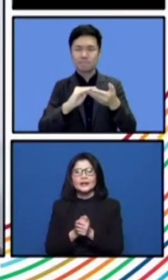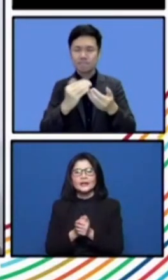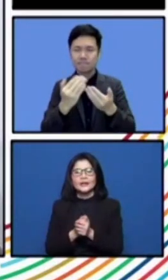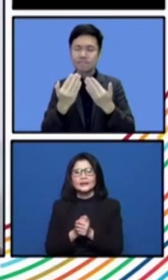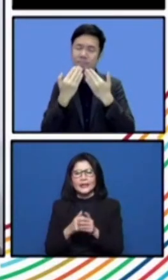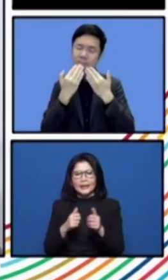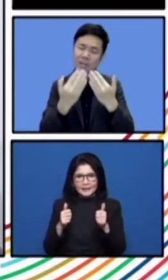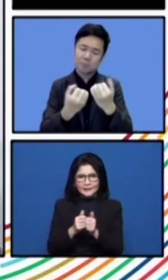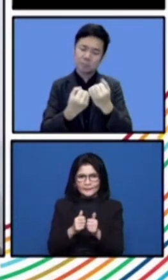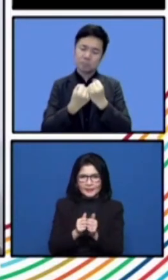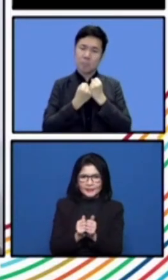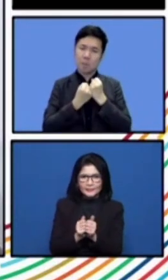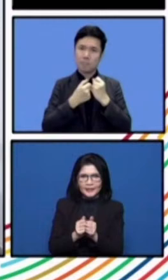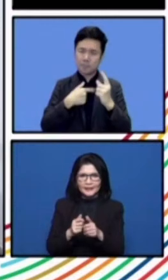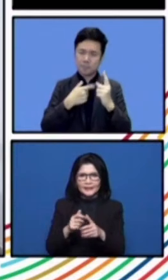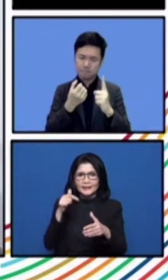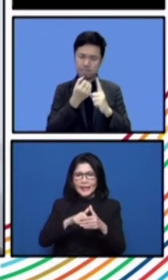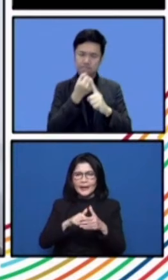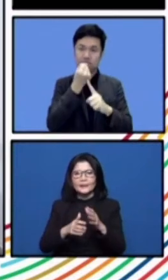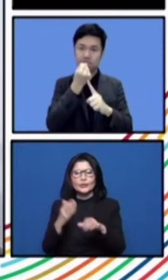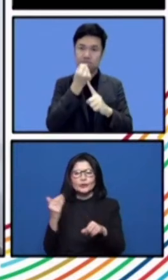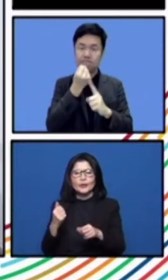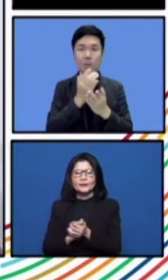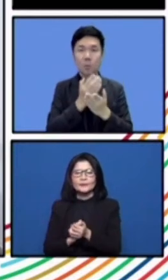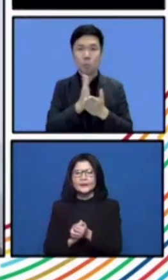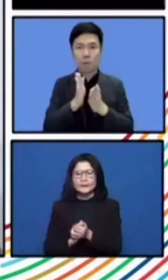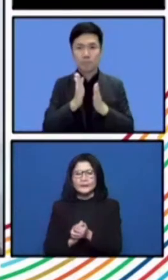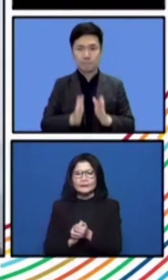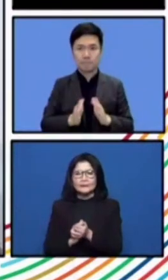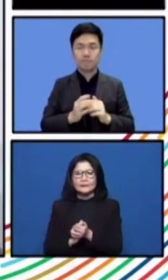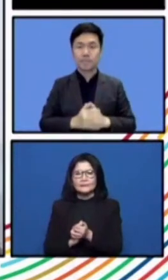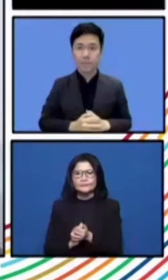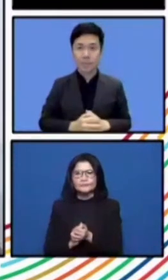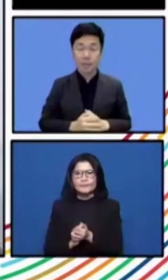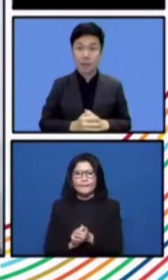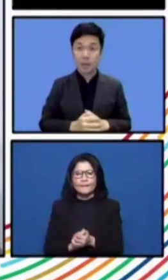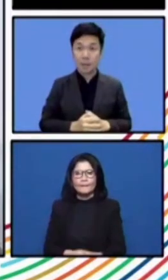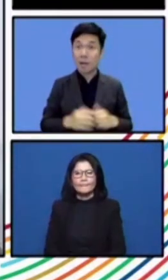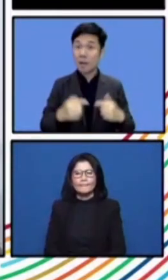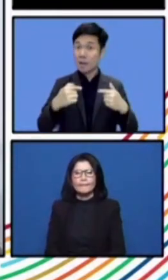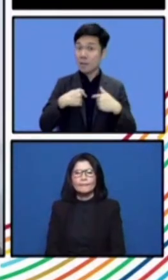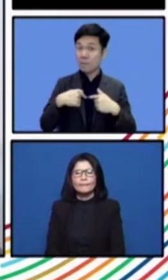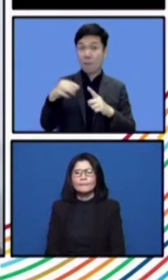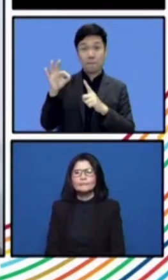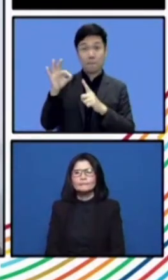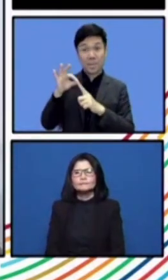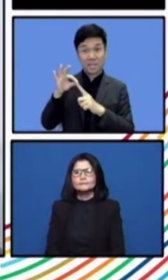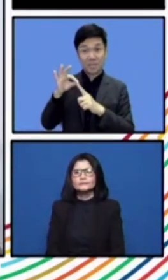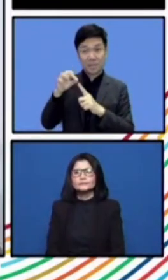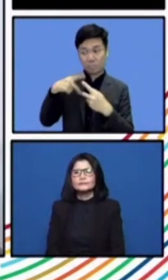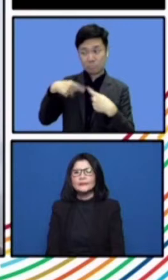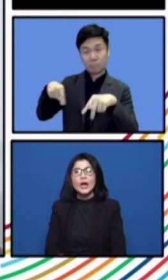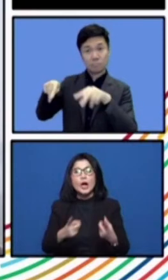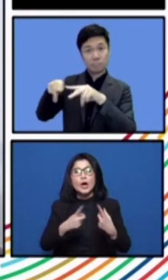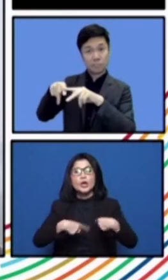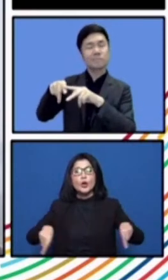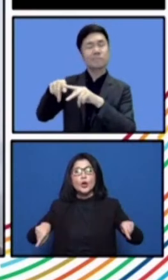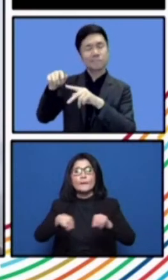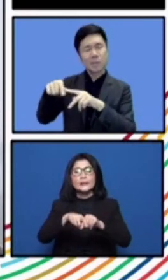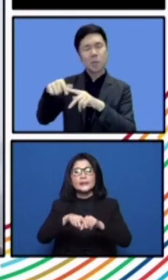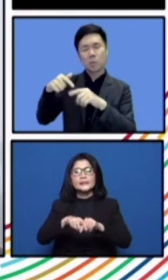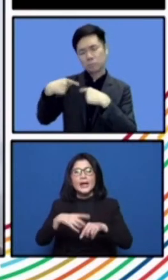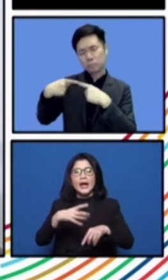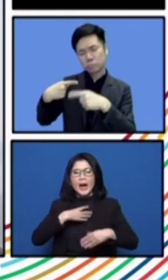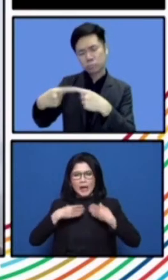Forum human rights and social division of child Pacific commission Japan and Beijing us and Beijing